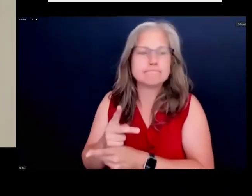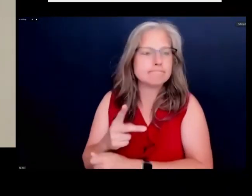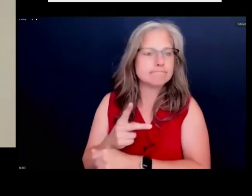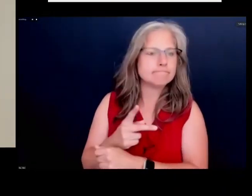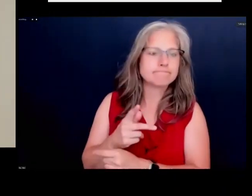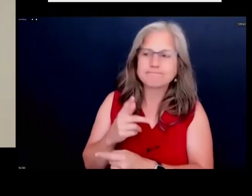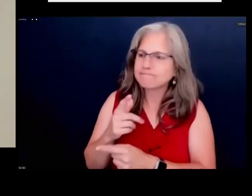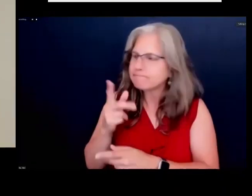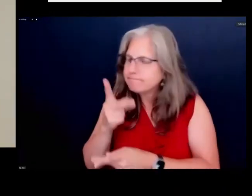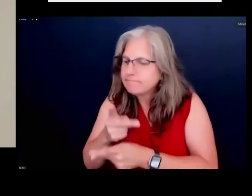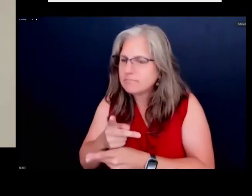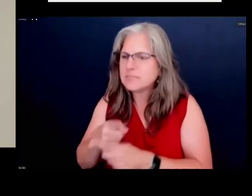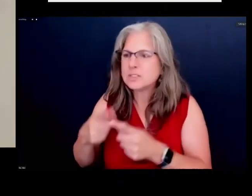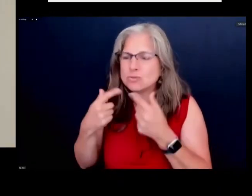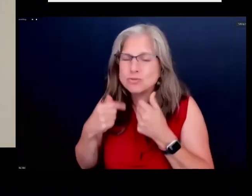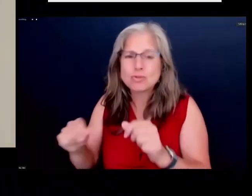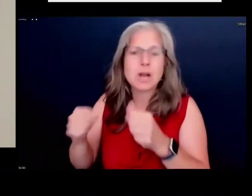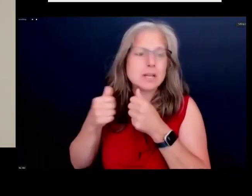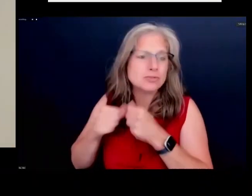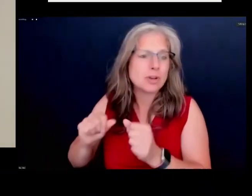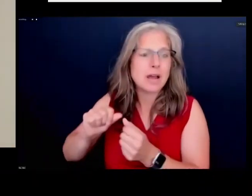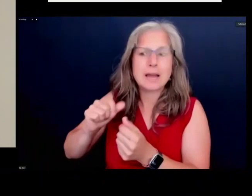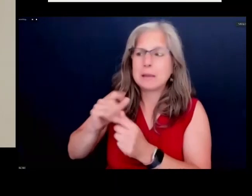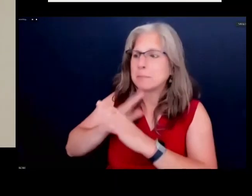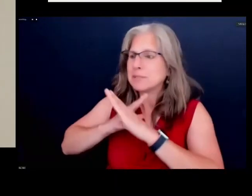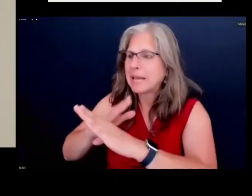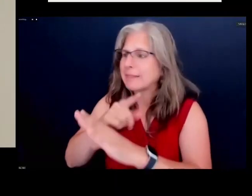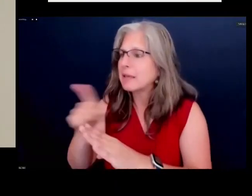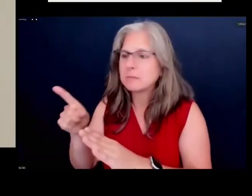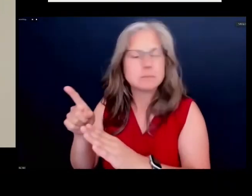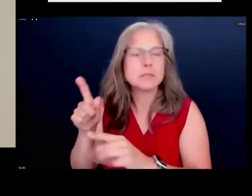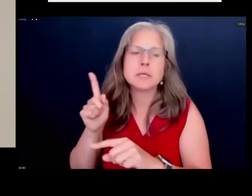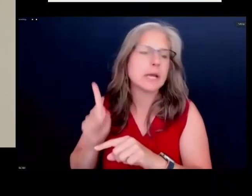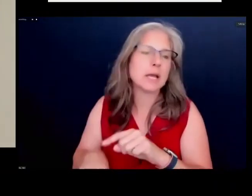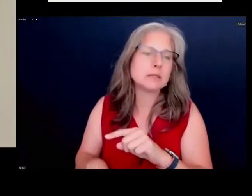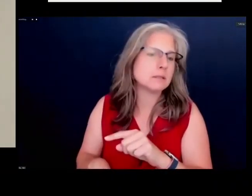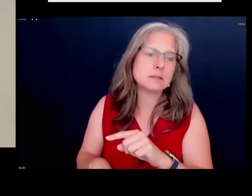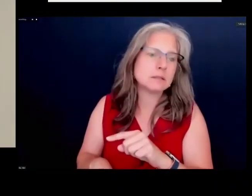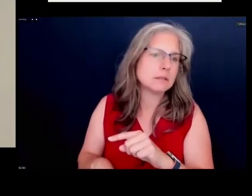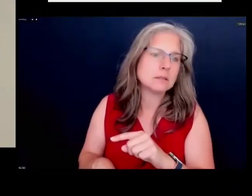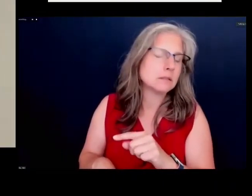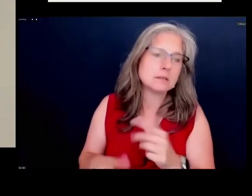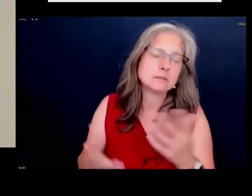recalcitrant to our pleas to get protected from this frequently serious infection.